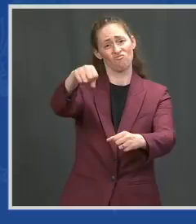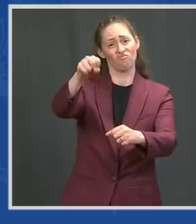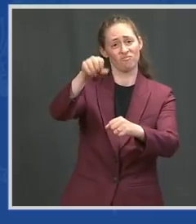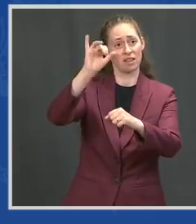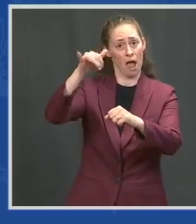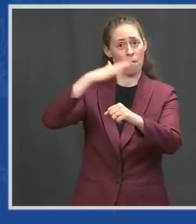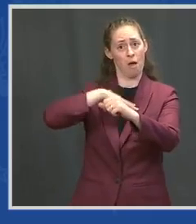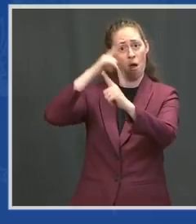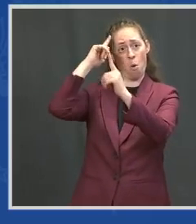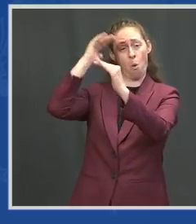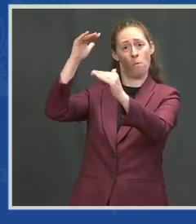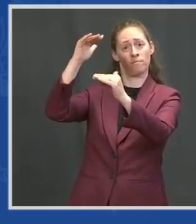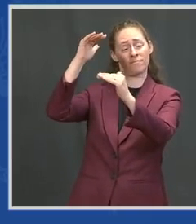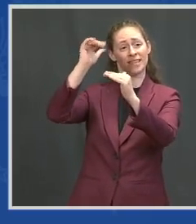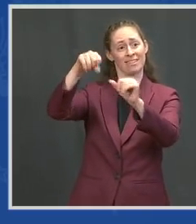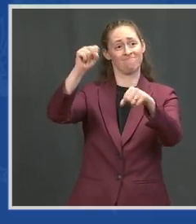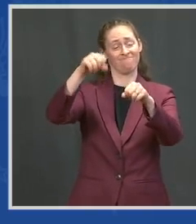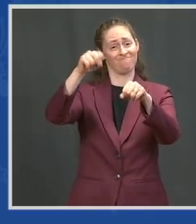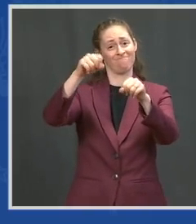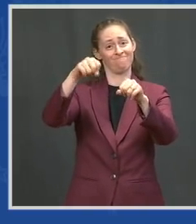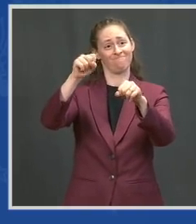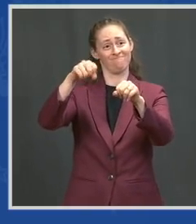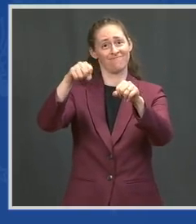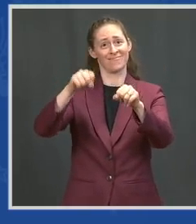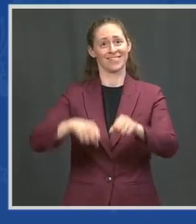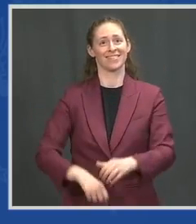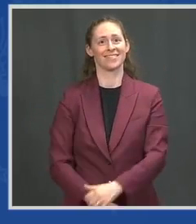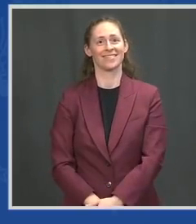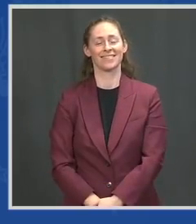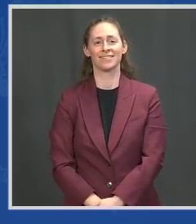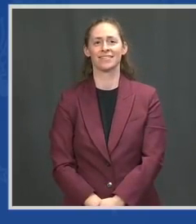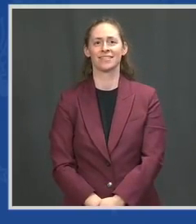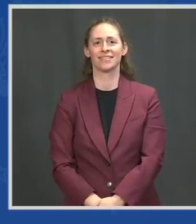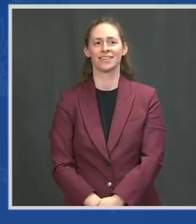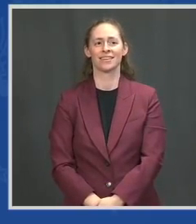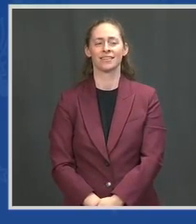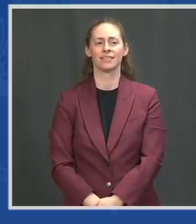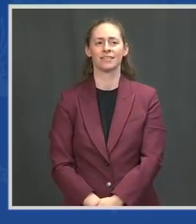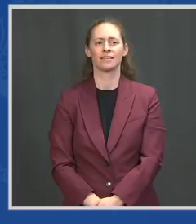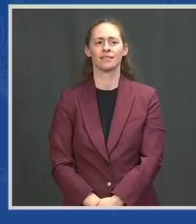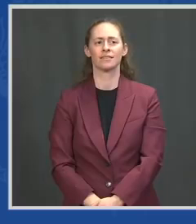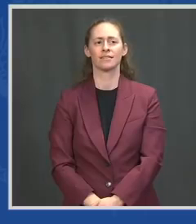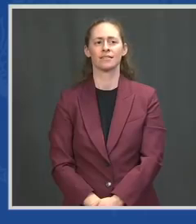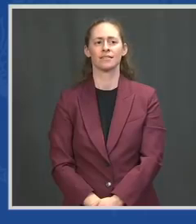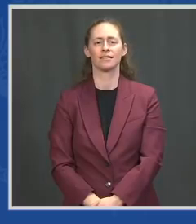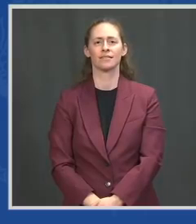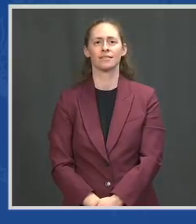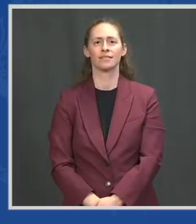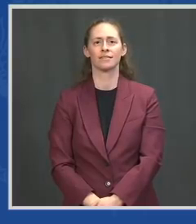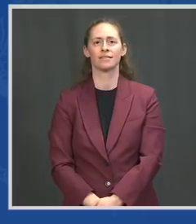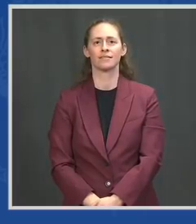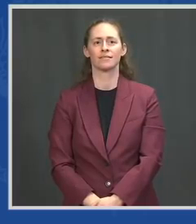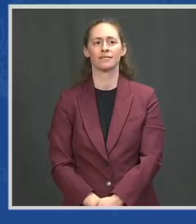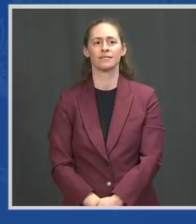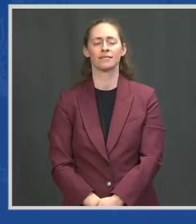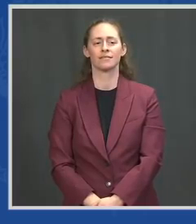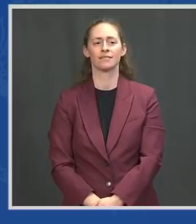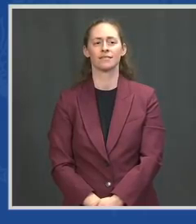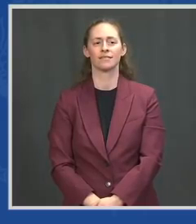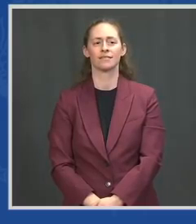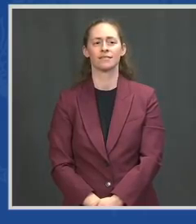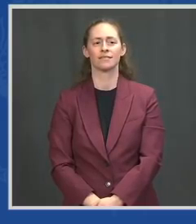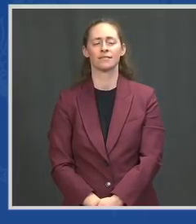it. Thank you. Mr. President, why isn't the goal higher for vaccinations? The U.S. is currently administering about 1 million first doses per